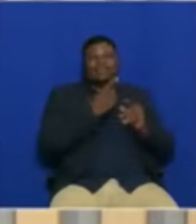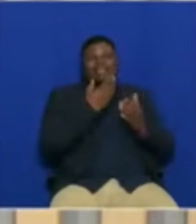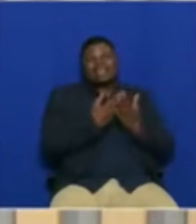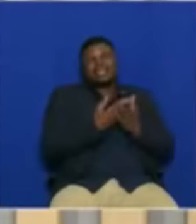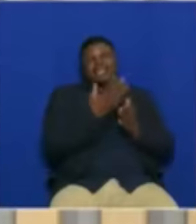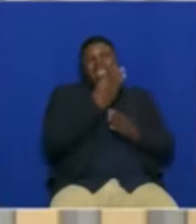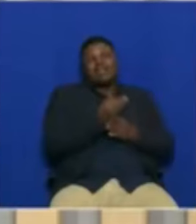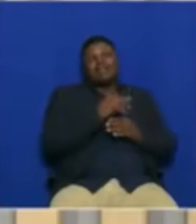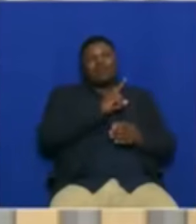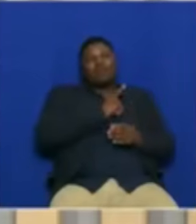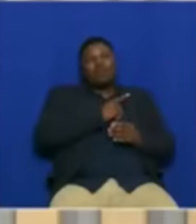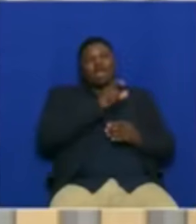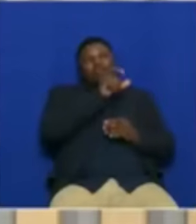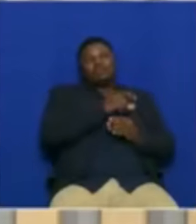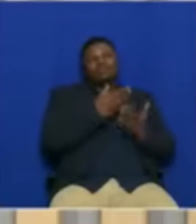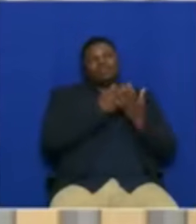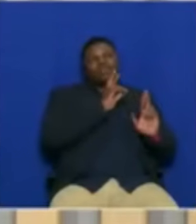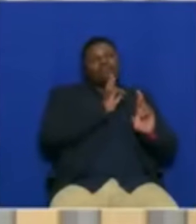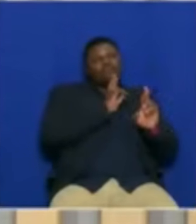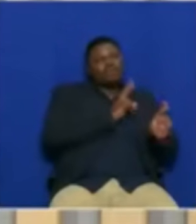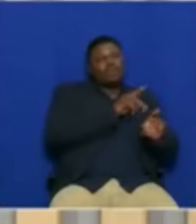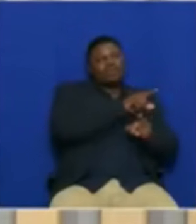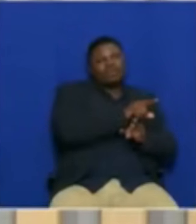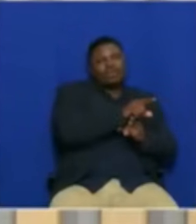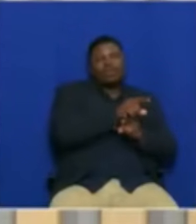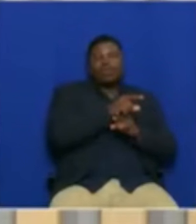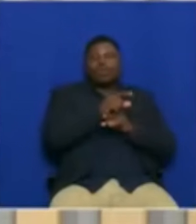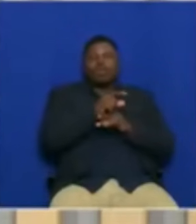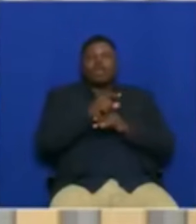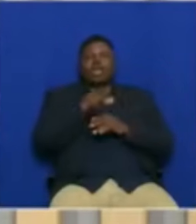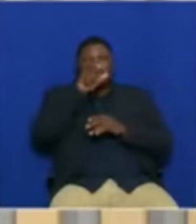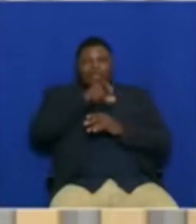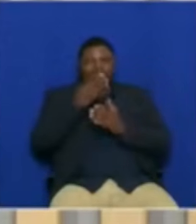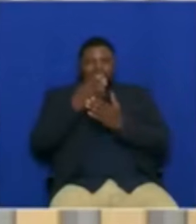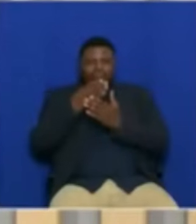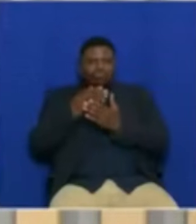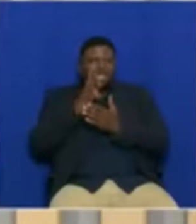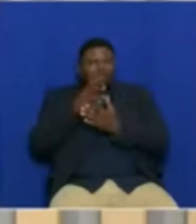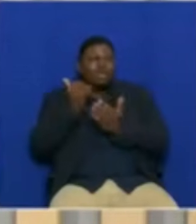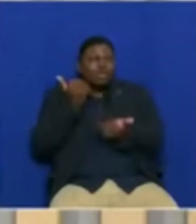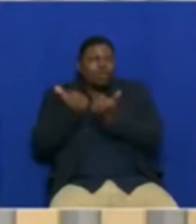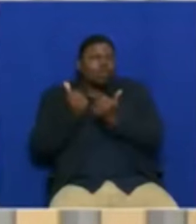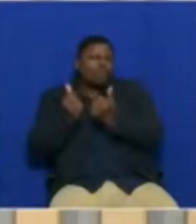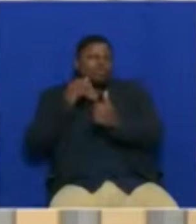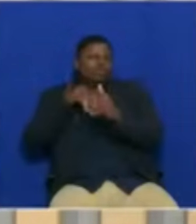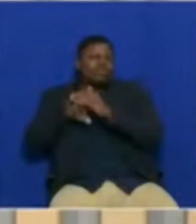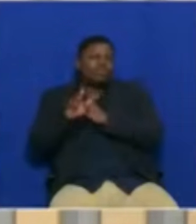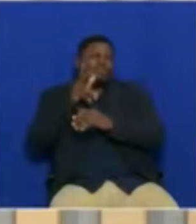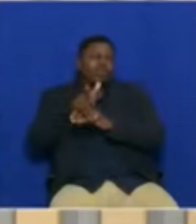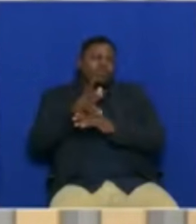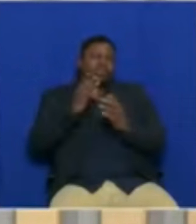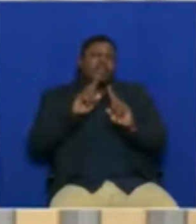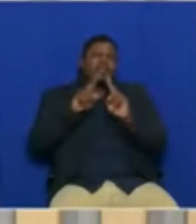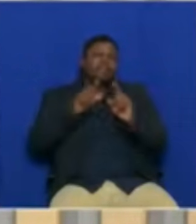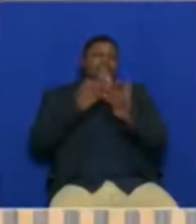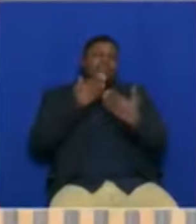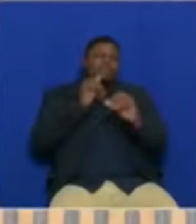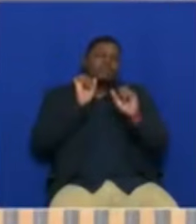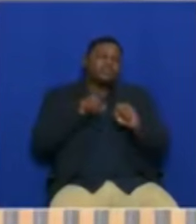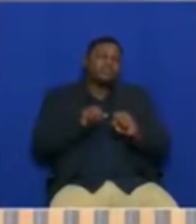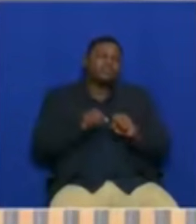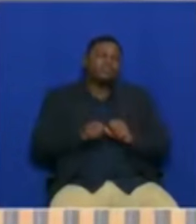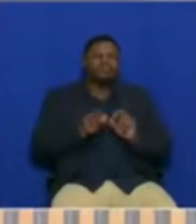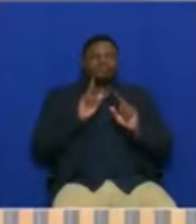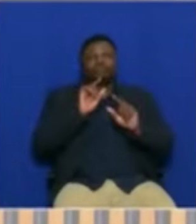person decides he's going to now evade justice or whatever else there is there. Thank you. Well, I think the correct thing